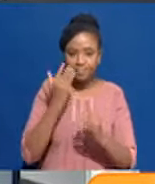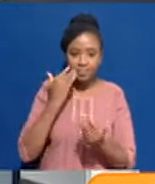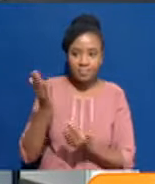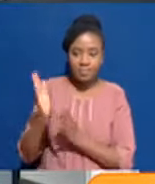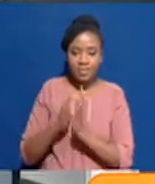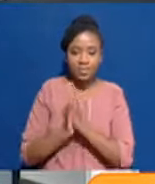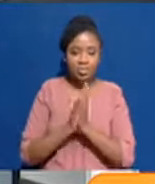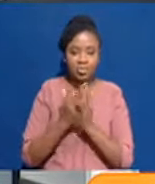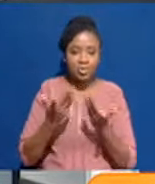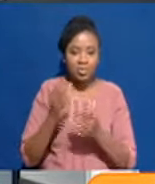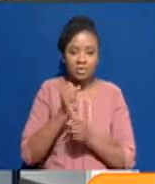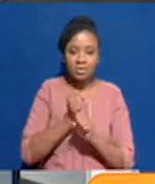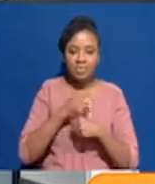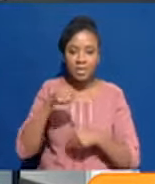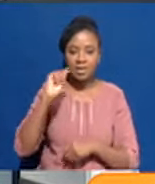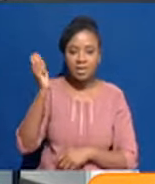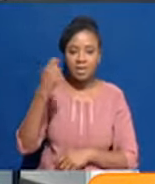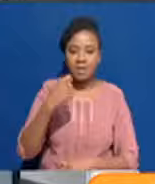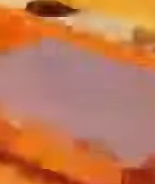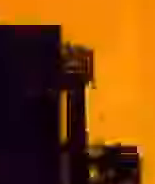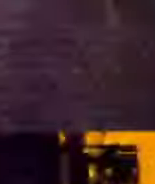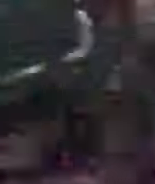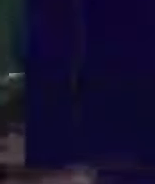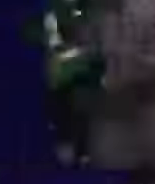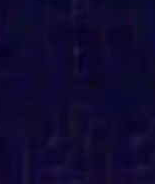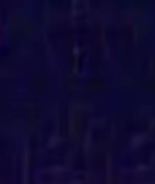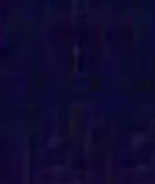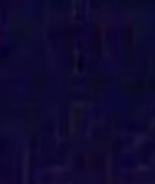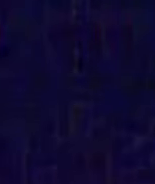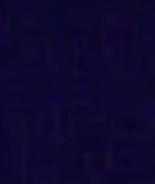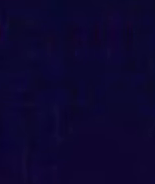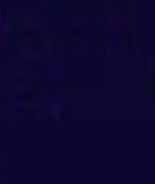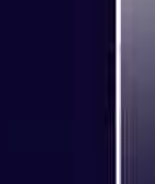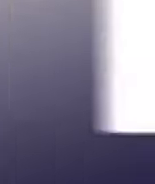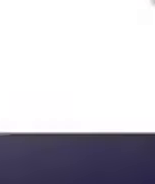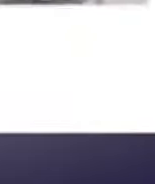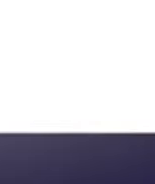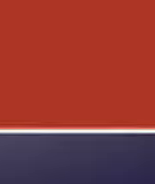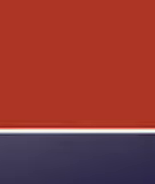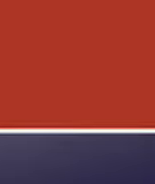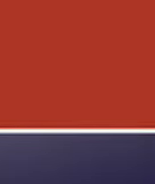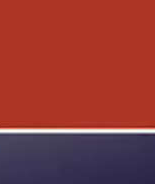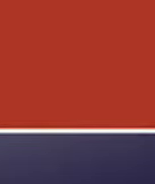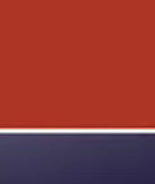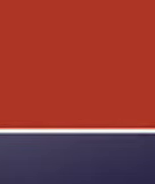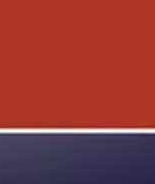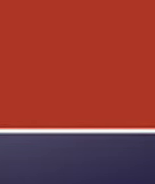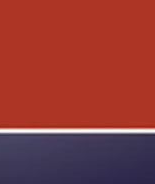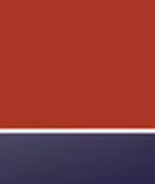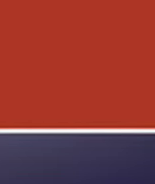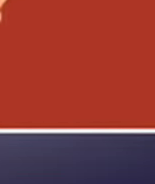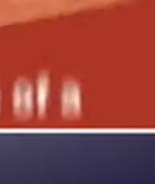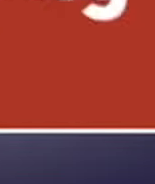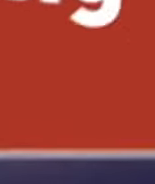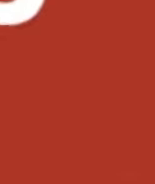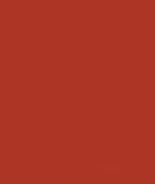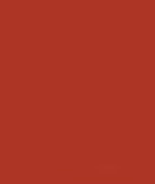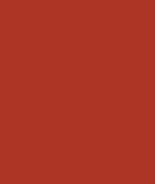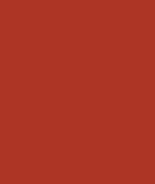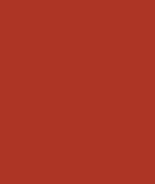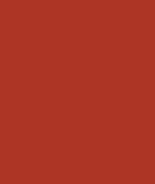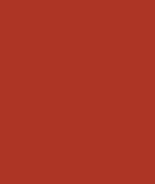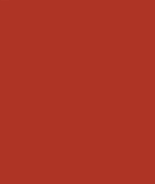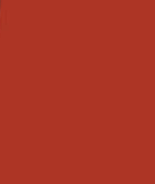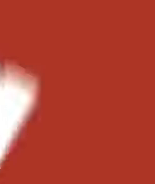week's Made in Kenya. Made in Kenya, brought to you by Equity. Are you members of a chama and